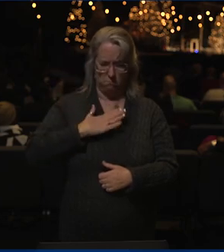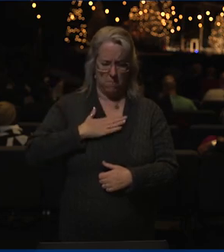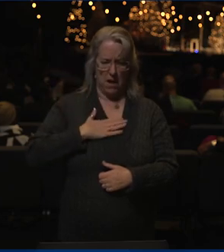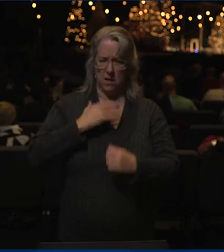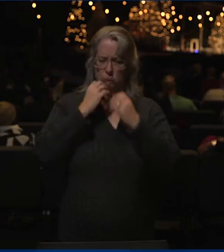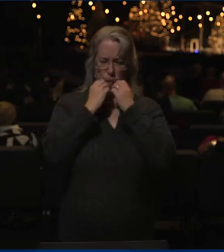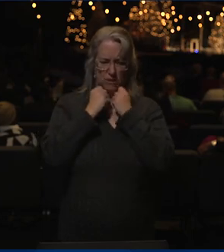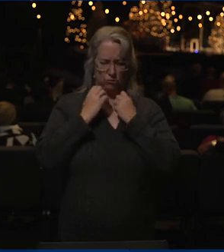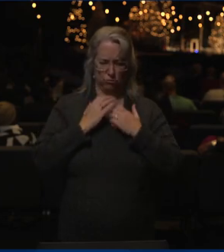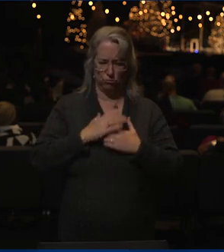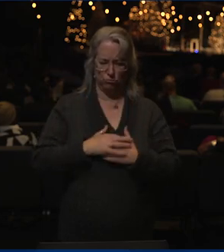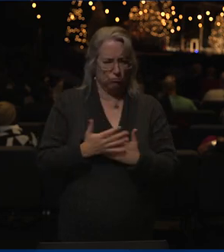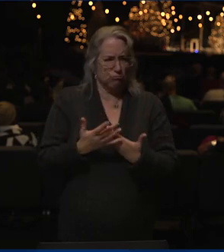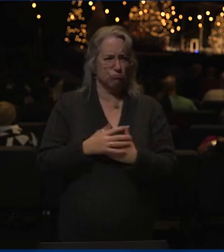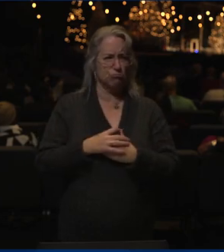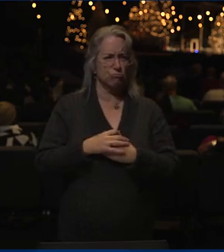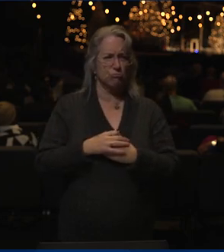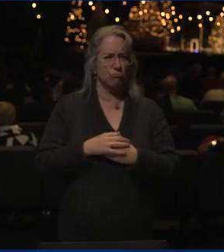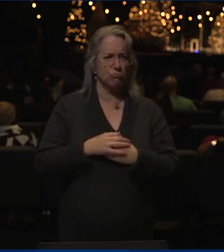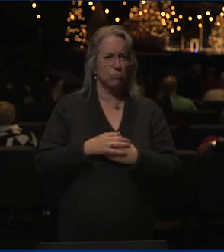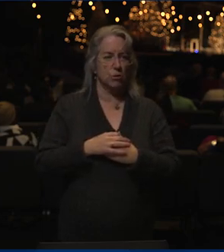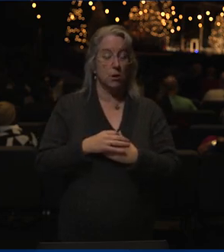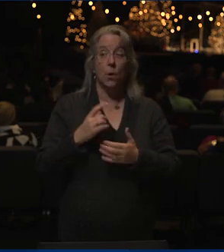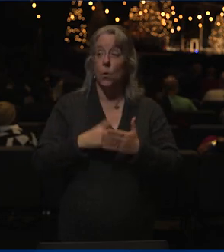do is this.